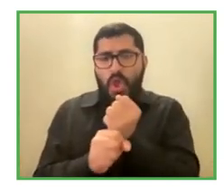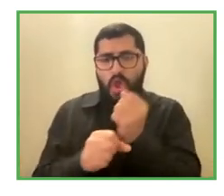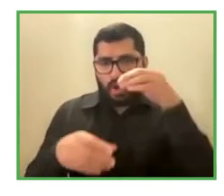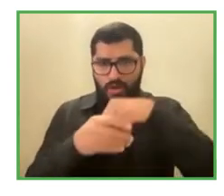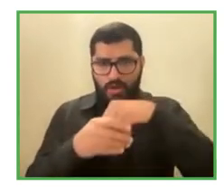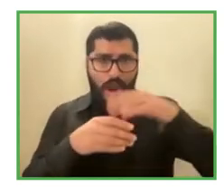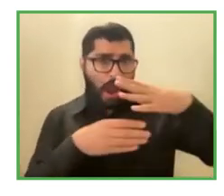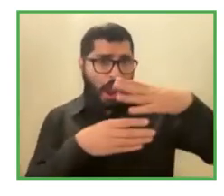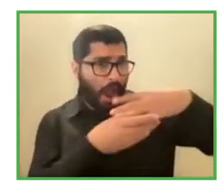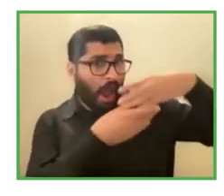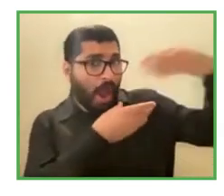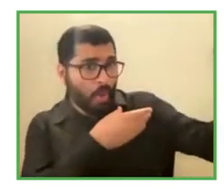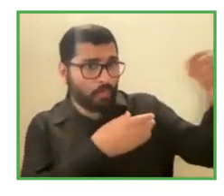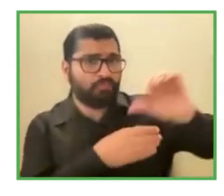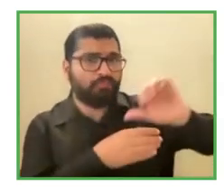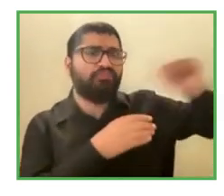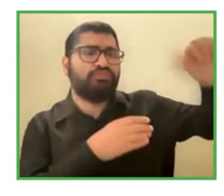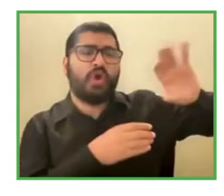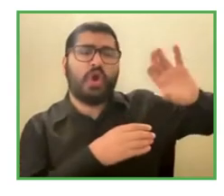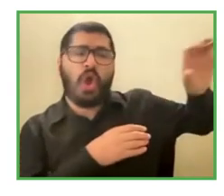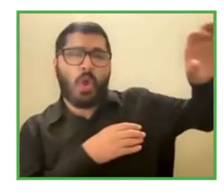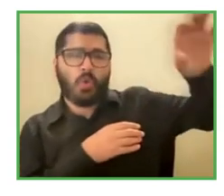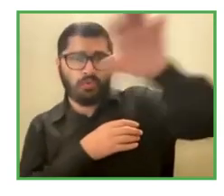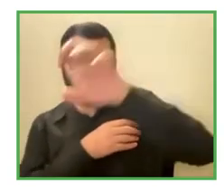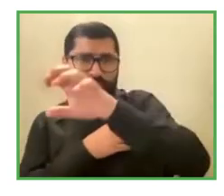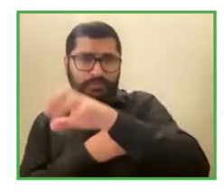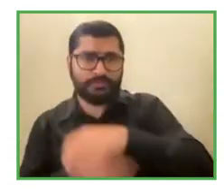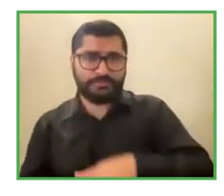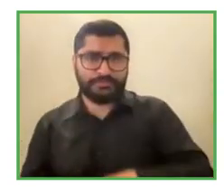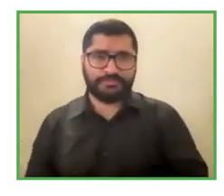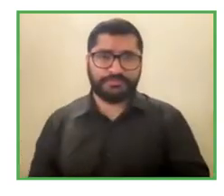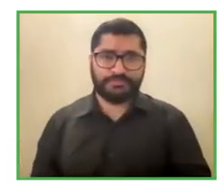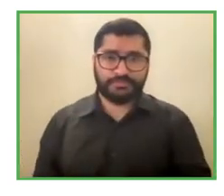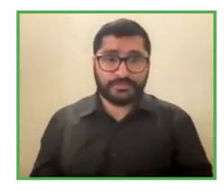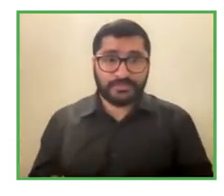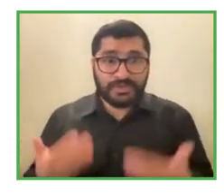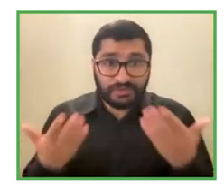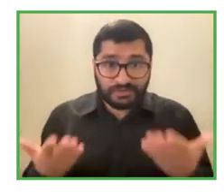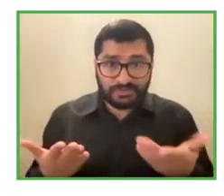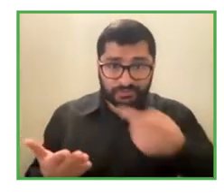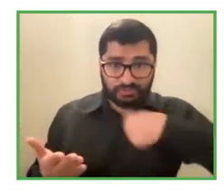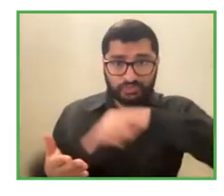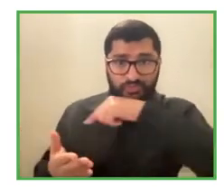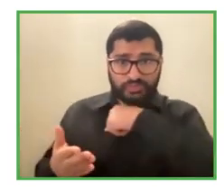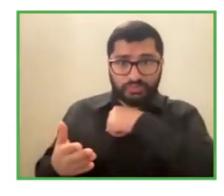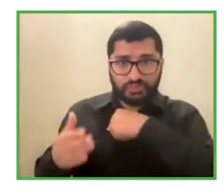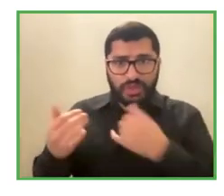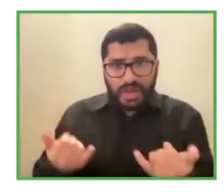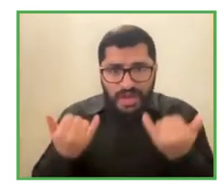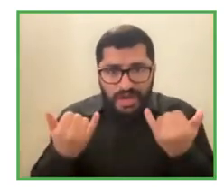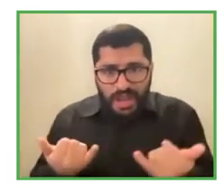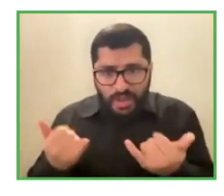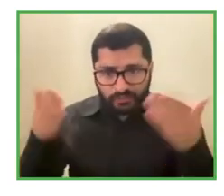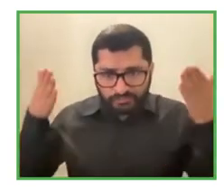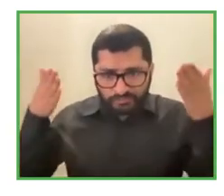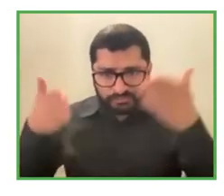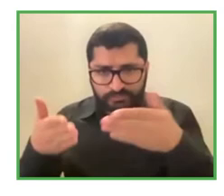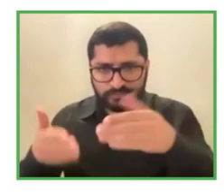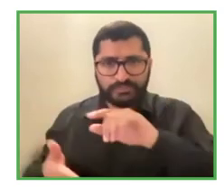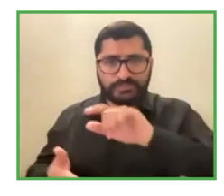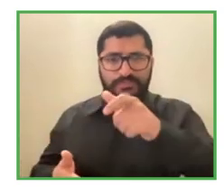work outside of your own country. So we are in